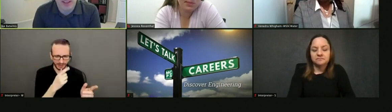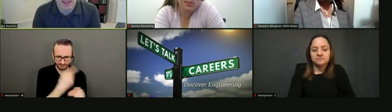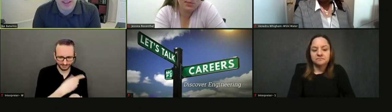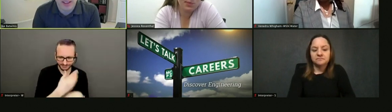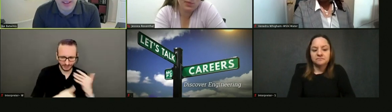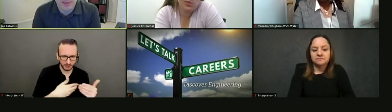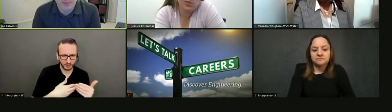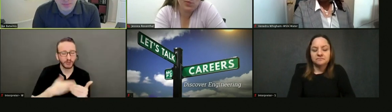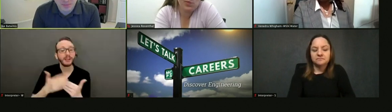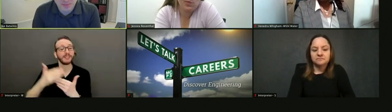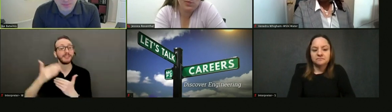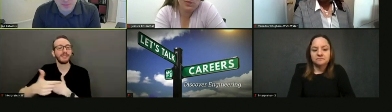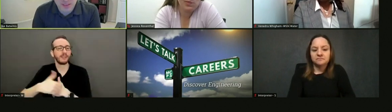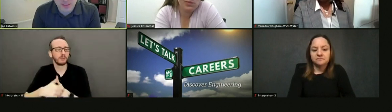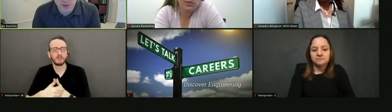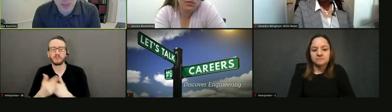time?